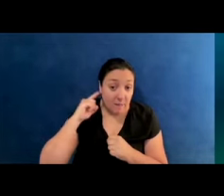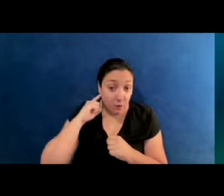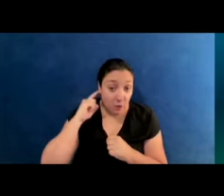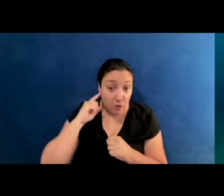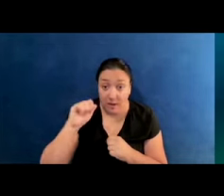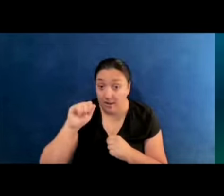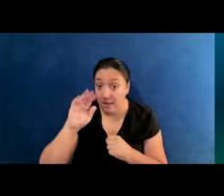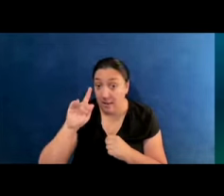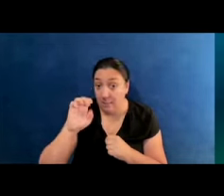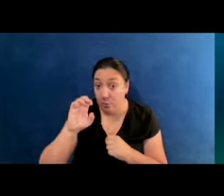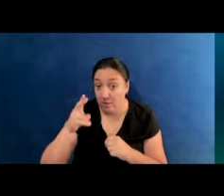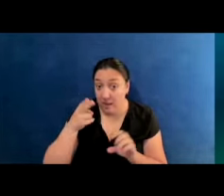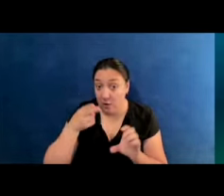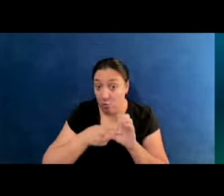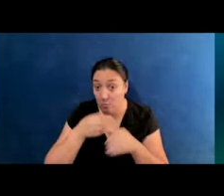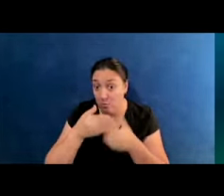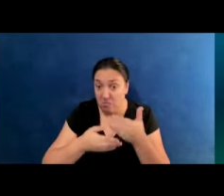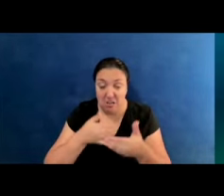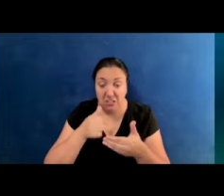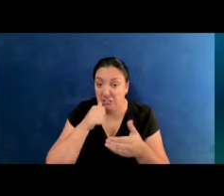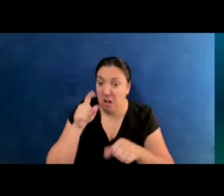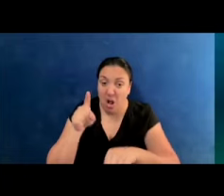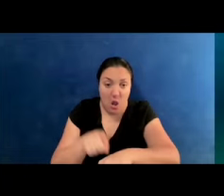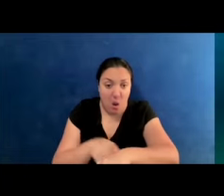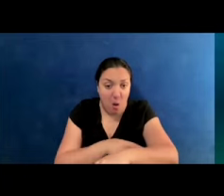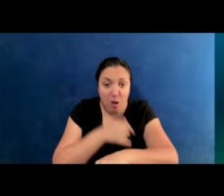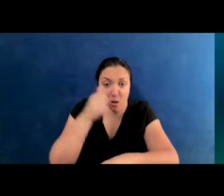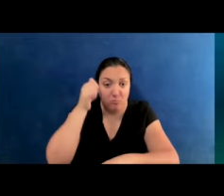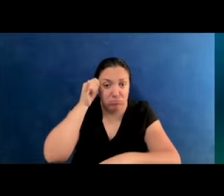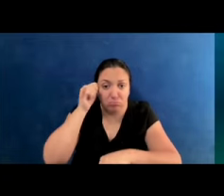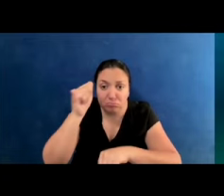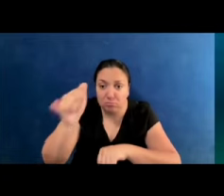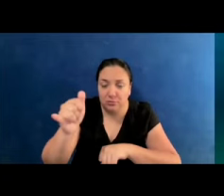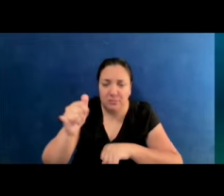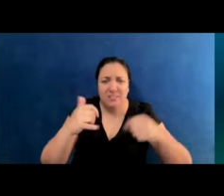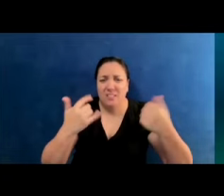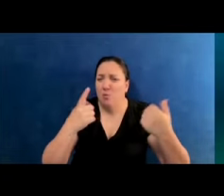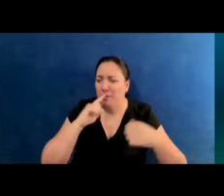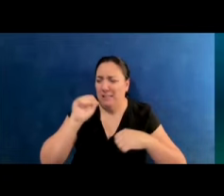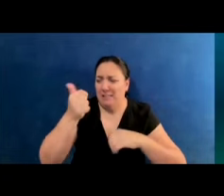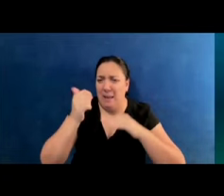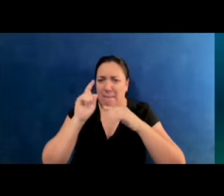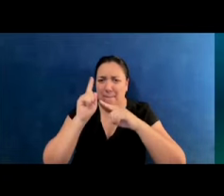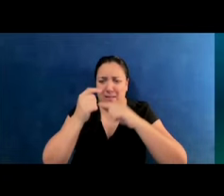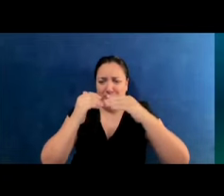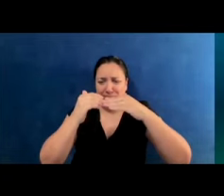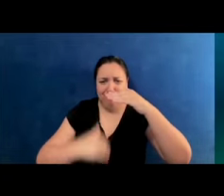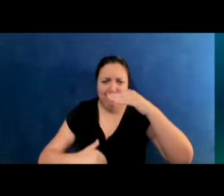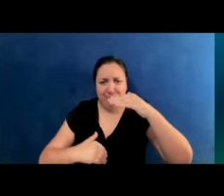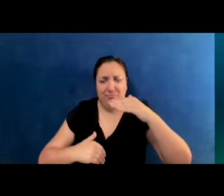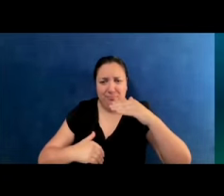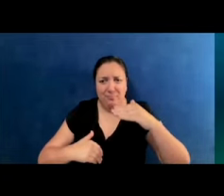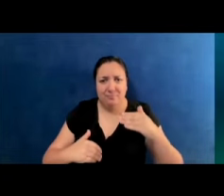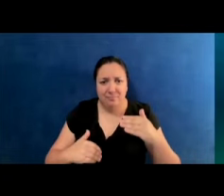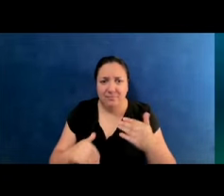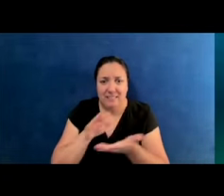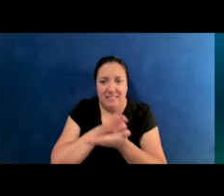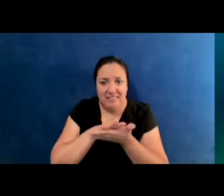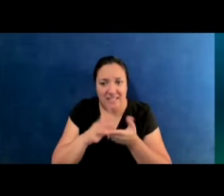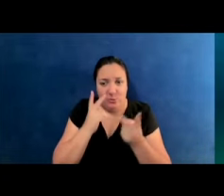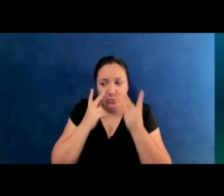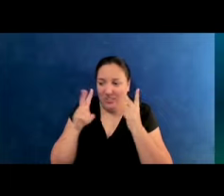ABLE enrollment process does not take a lot of time, under 10 minutes. It was interesting to get